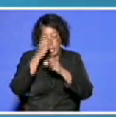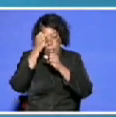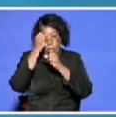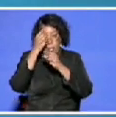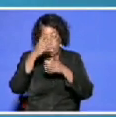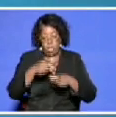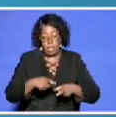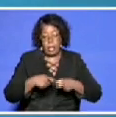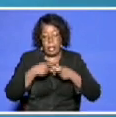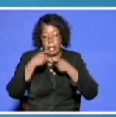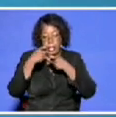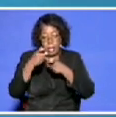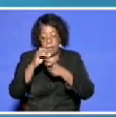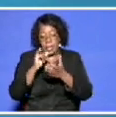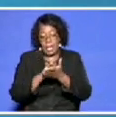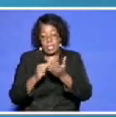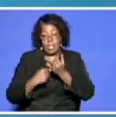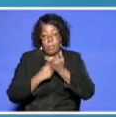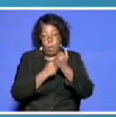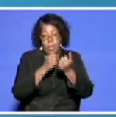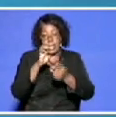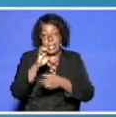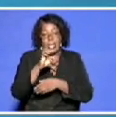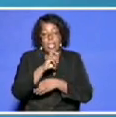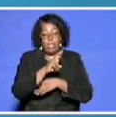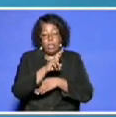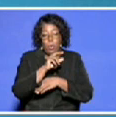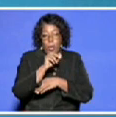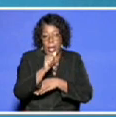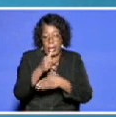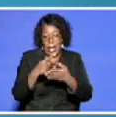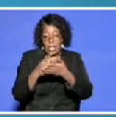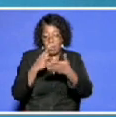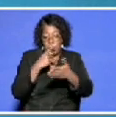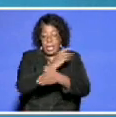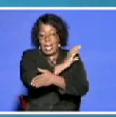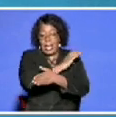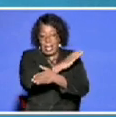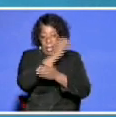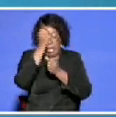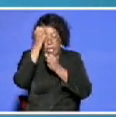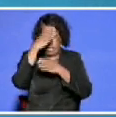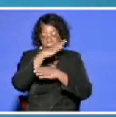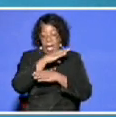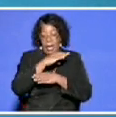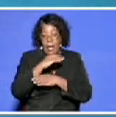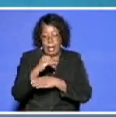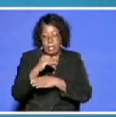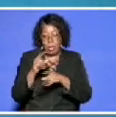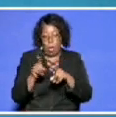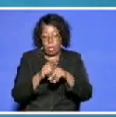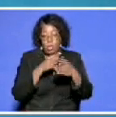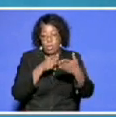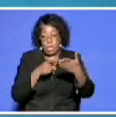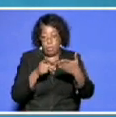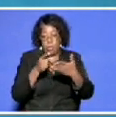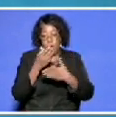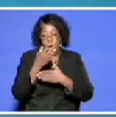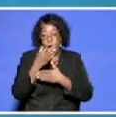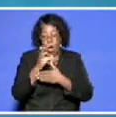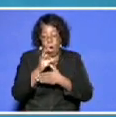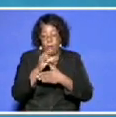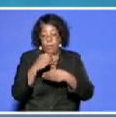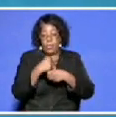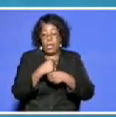previously submitted that supported the EUA, such as preclinical and clinical data and information as well as details of the